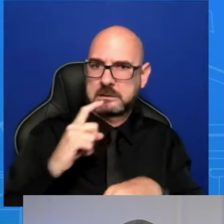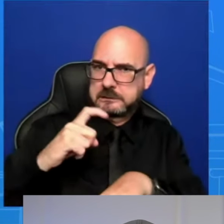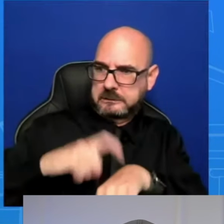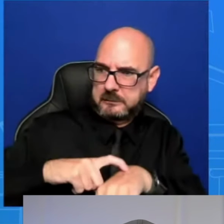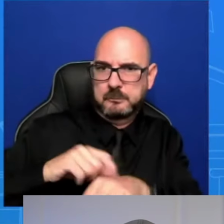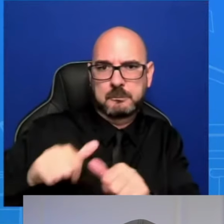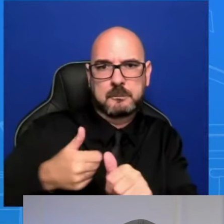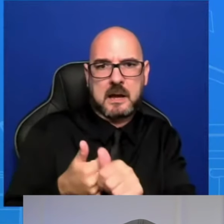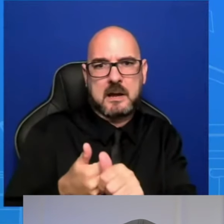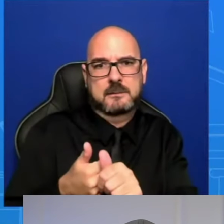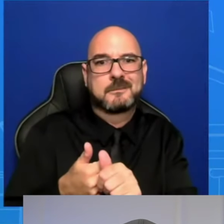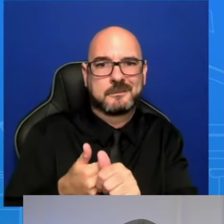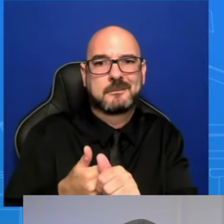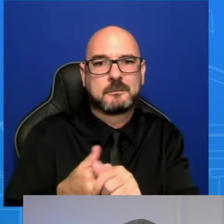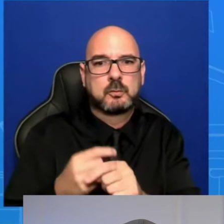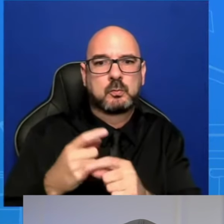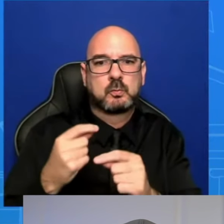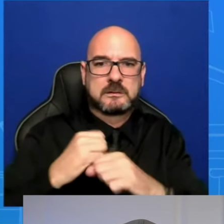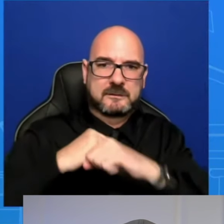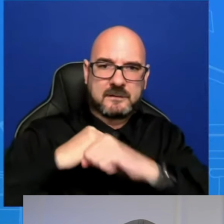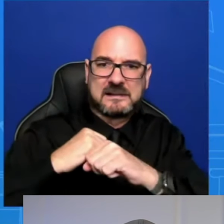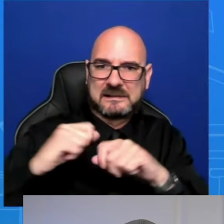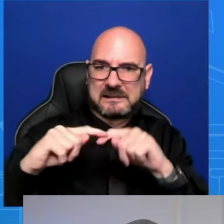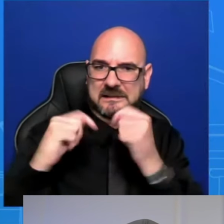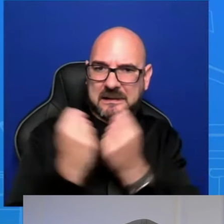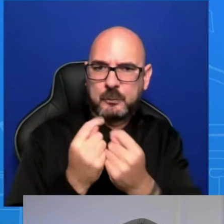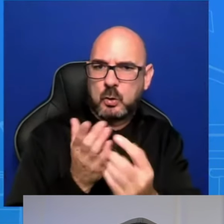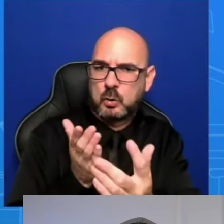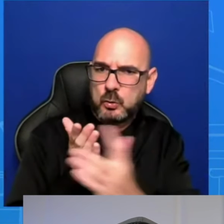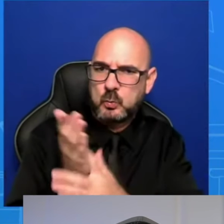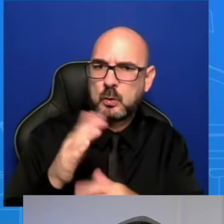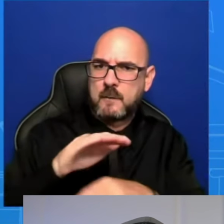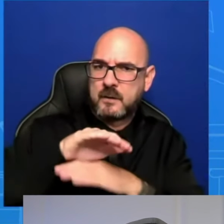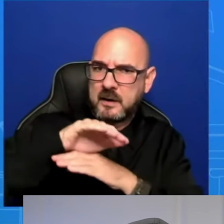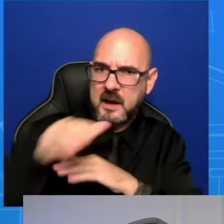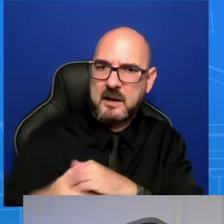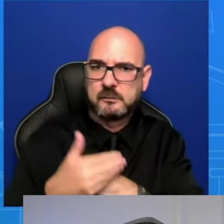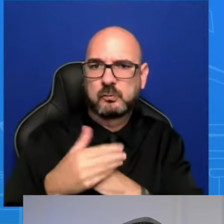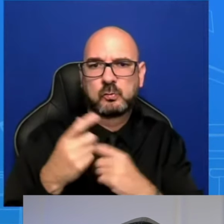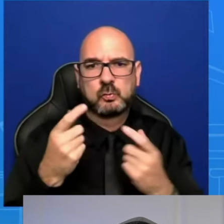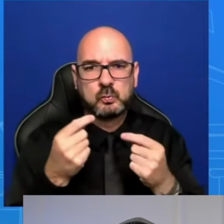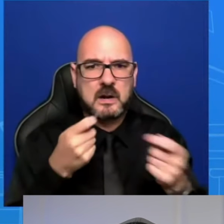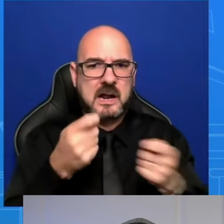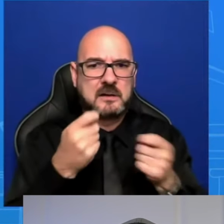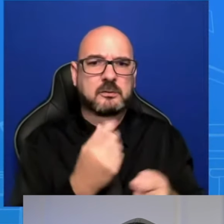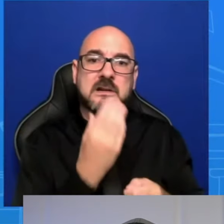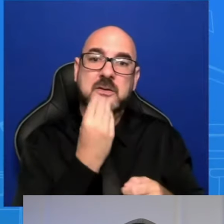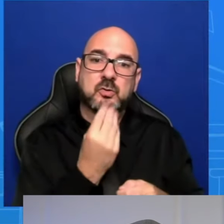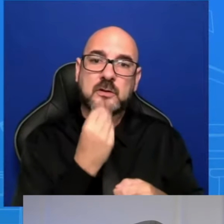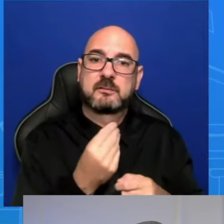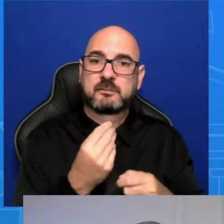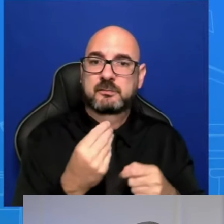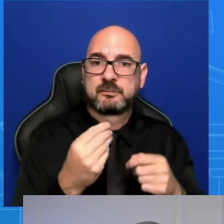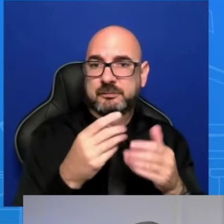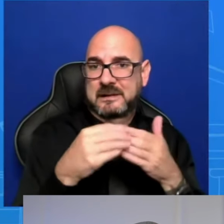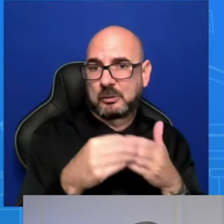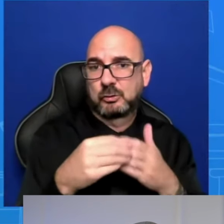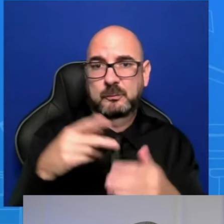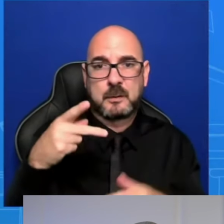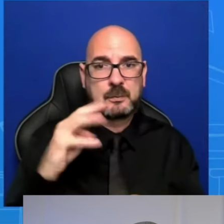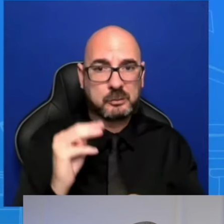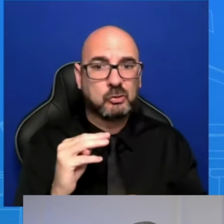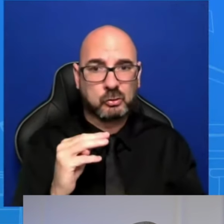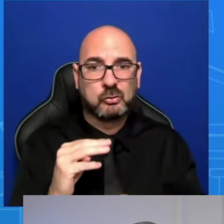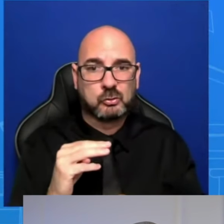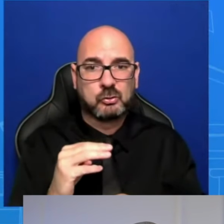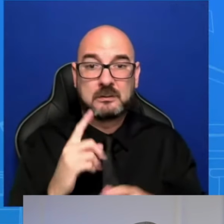night, including calling Prime Minister Netanyahu right from the Situation Room. And as Kareem mentioned, on Sunday, he was right back at it again, working the G7,